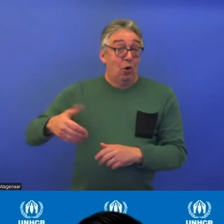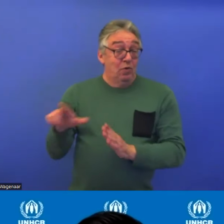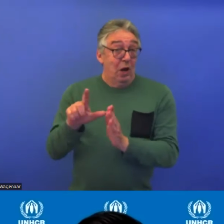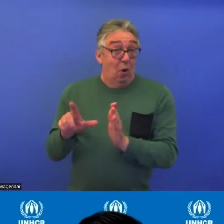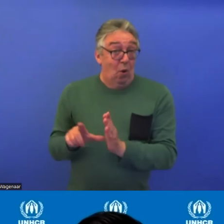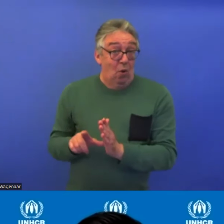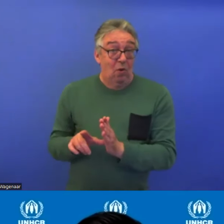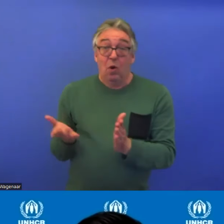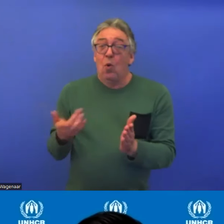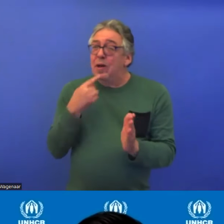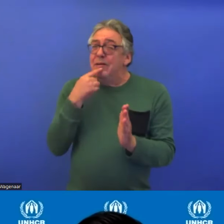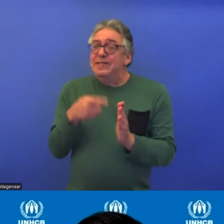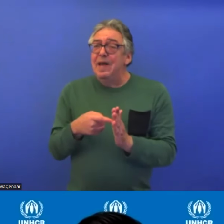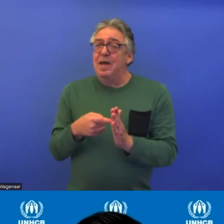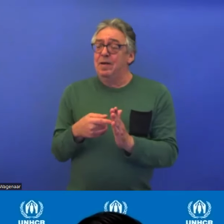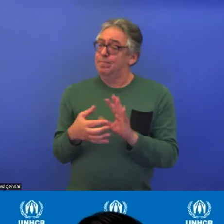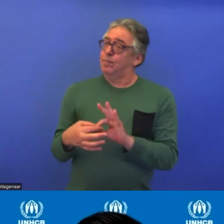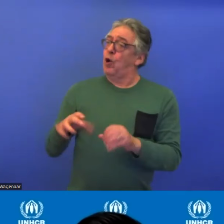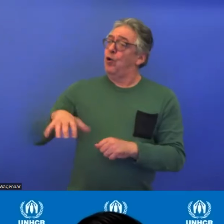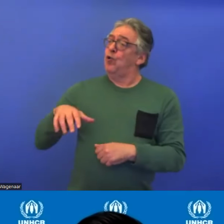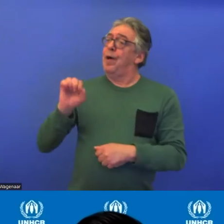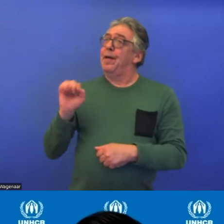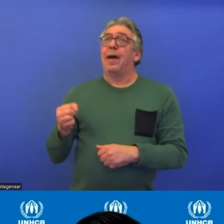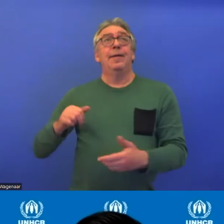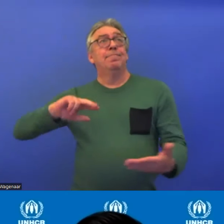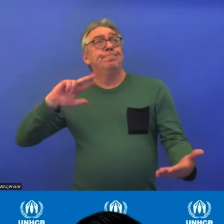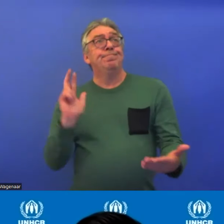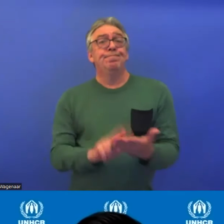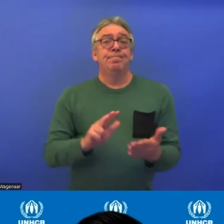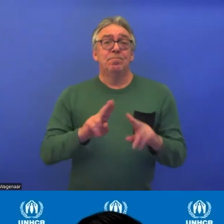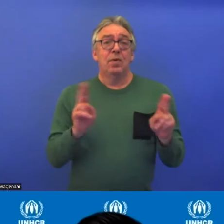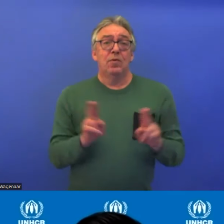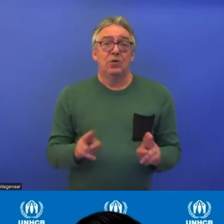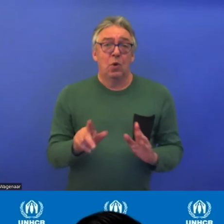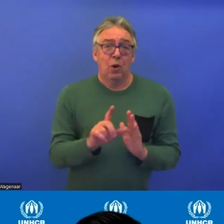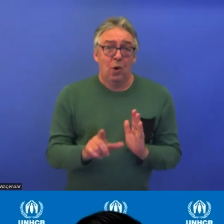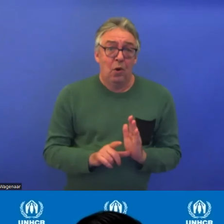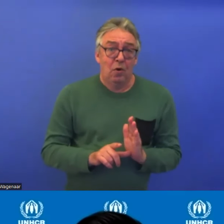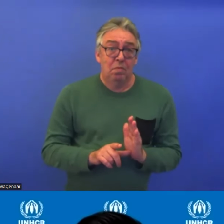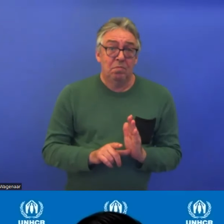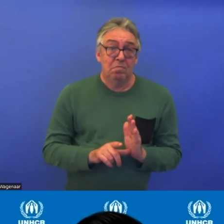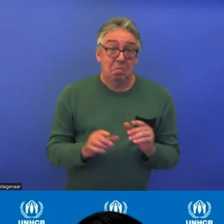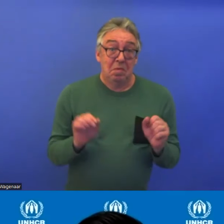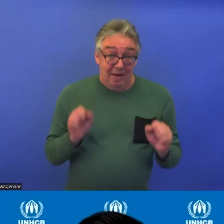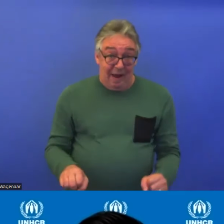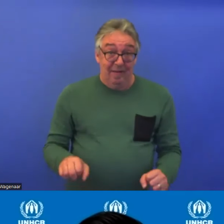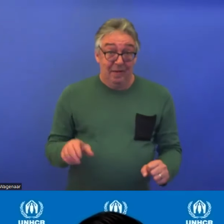convention. I can imagine a lot of lobbying to